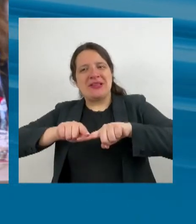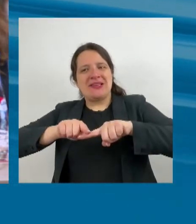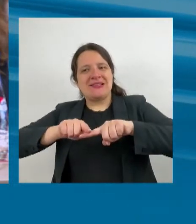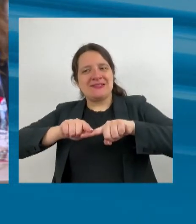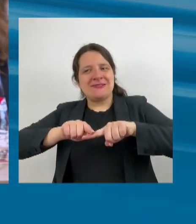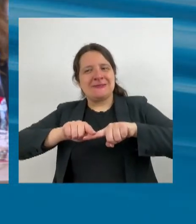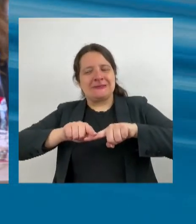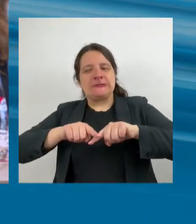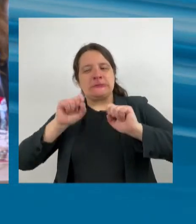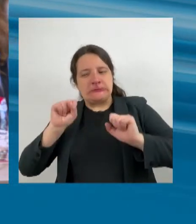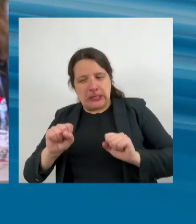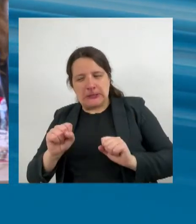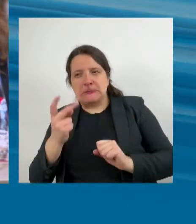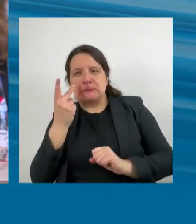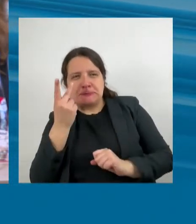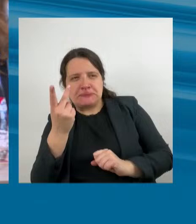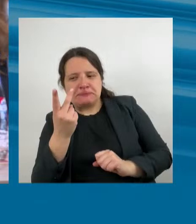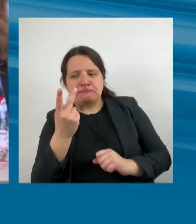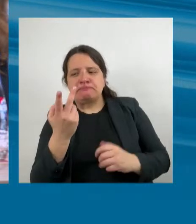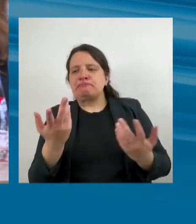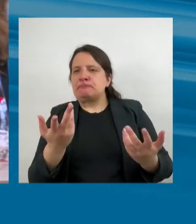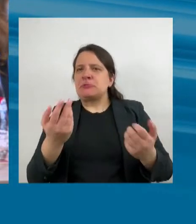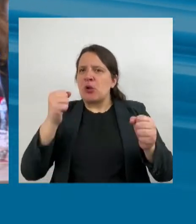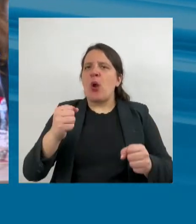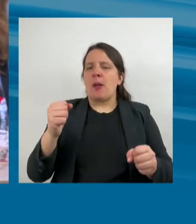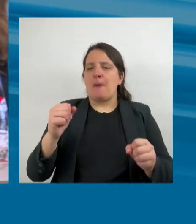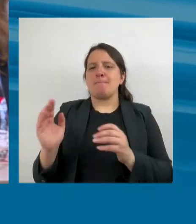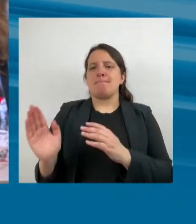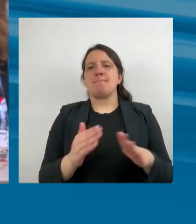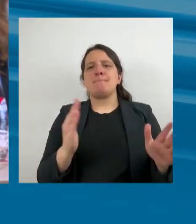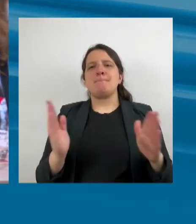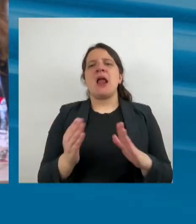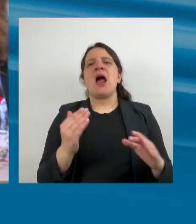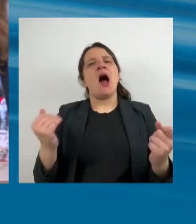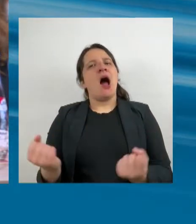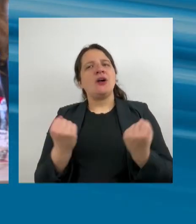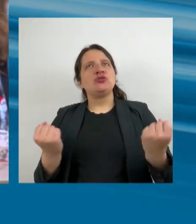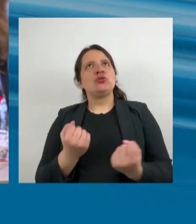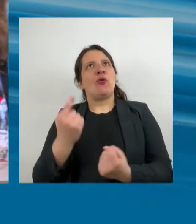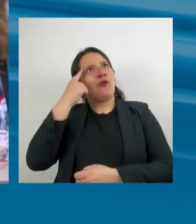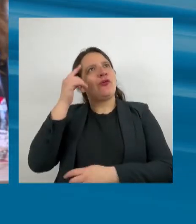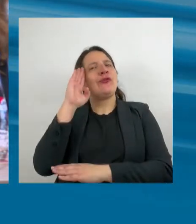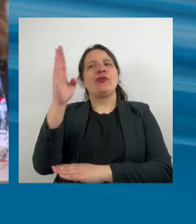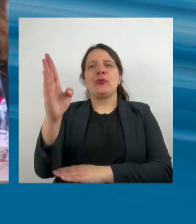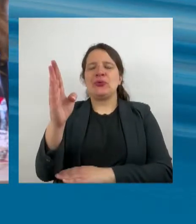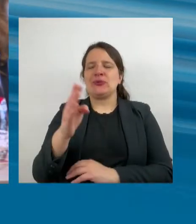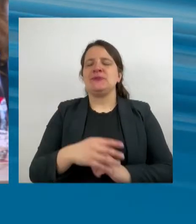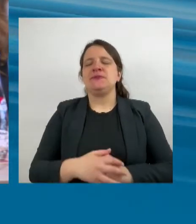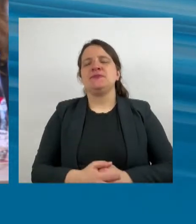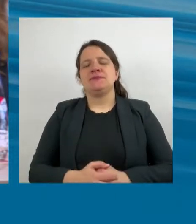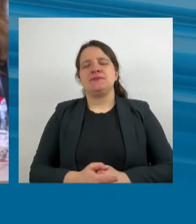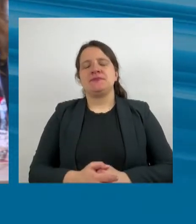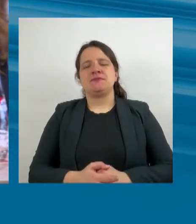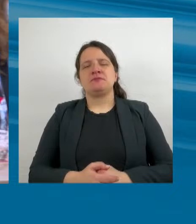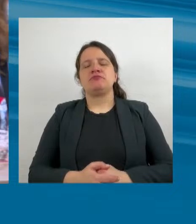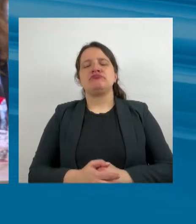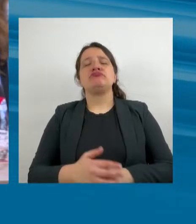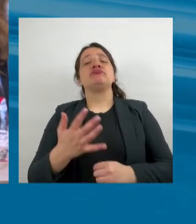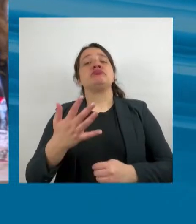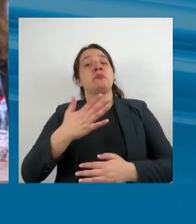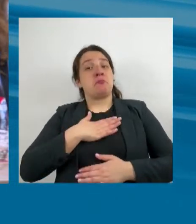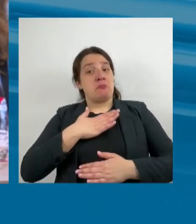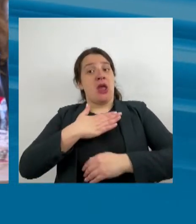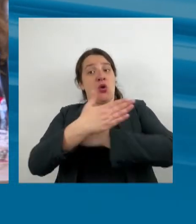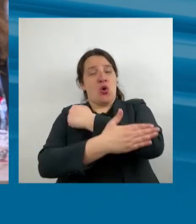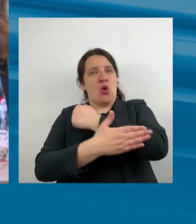that will guide the Commission's future endeavors. Currently, the main sustainable development priorities for my country, Antigua and Barbuda, over the next 3